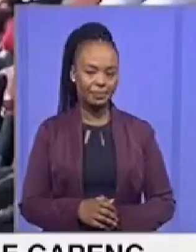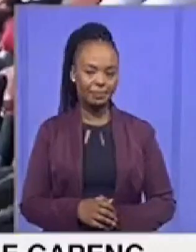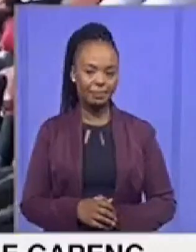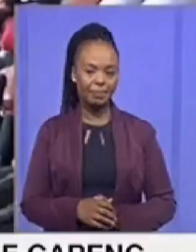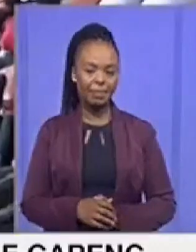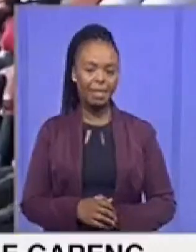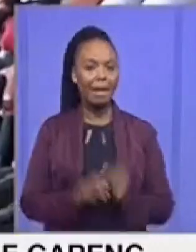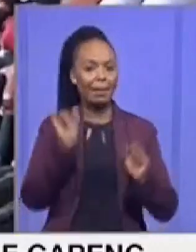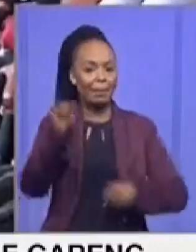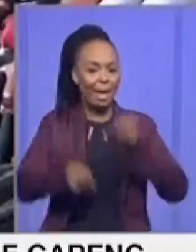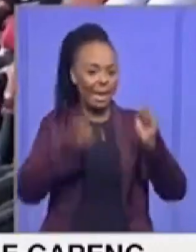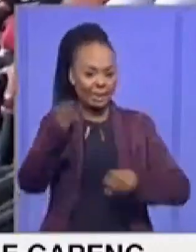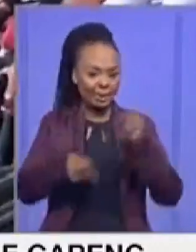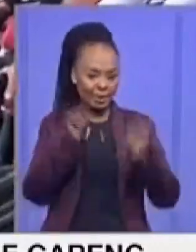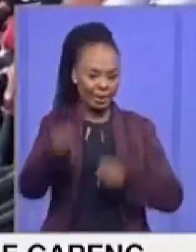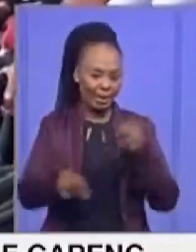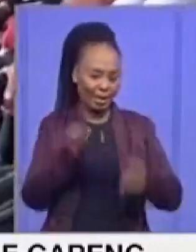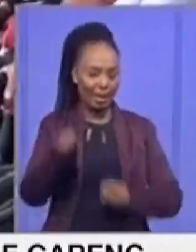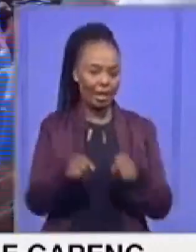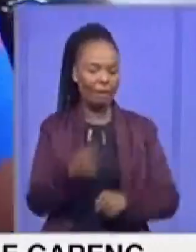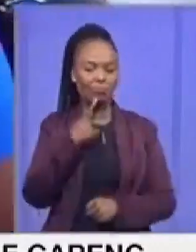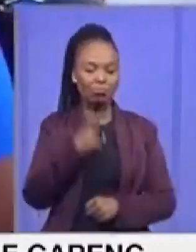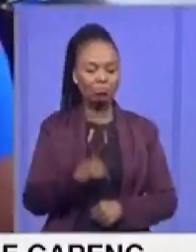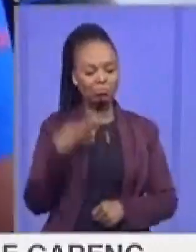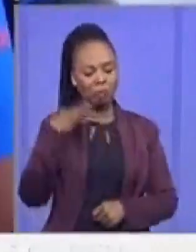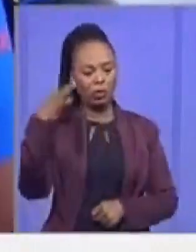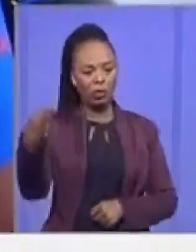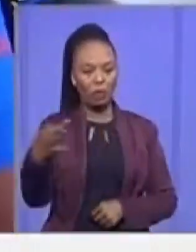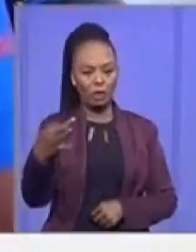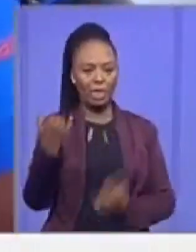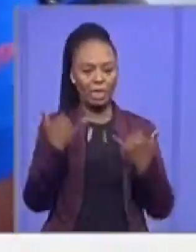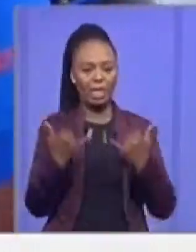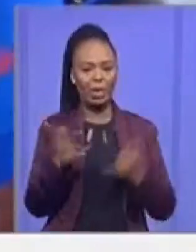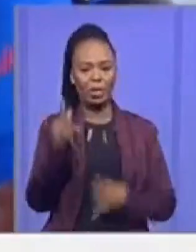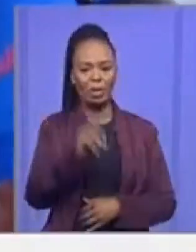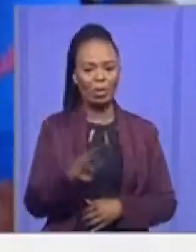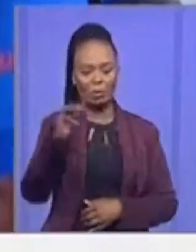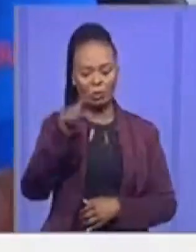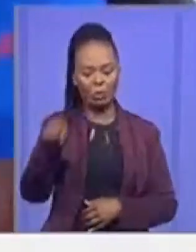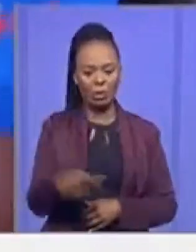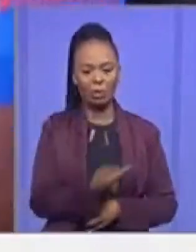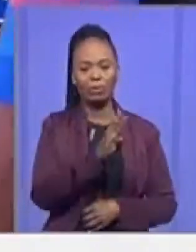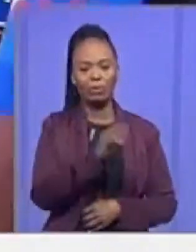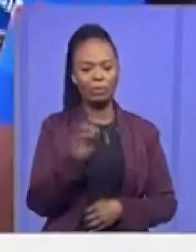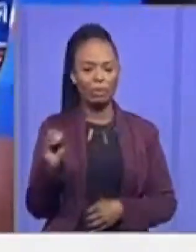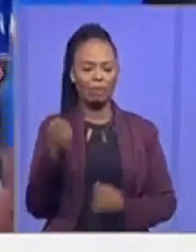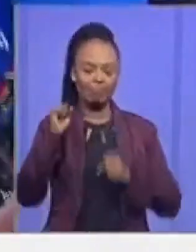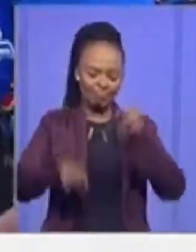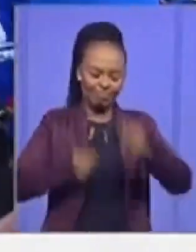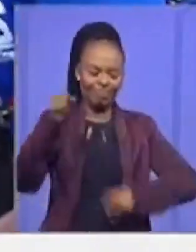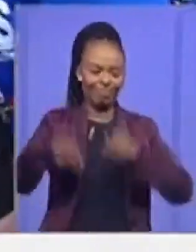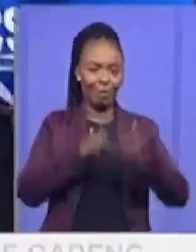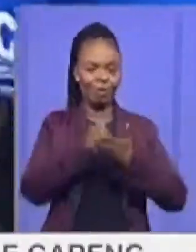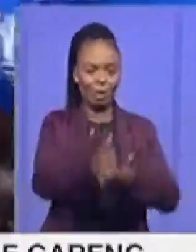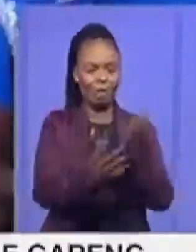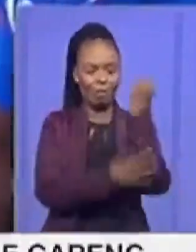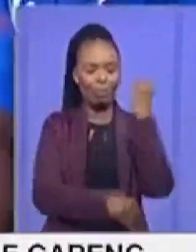Bapalami bana ba dibaesekele ba ithaopile ho nka leeto la dikilomitara tse 1400 ho thusa batho ba